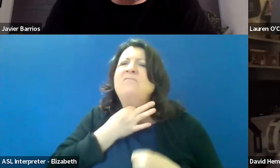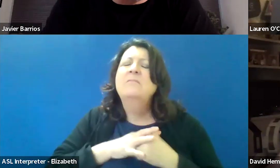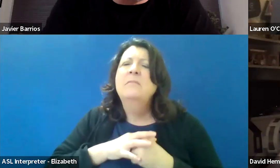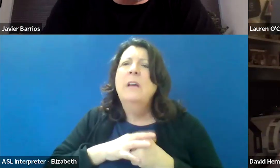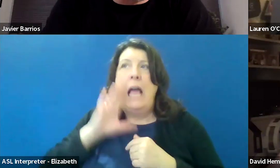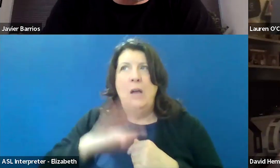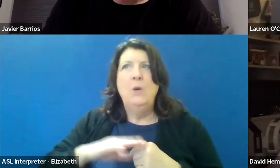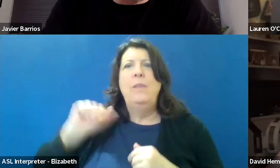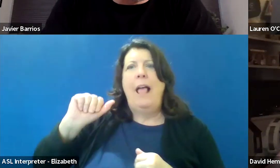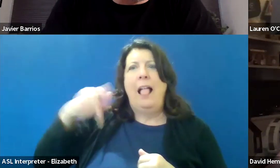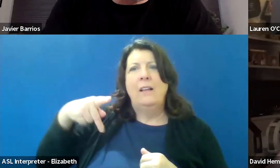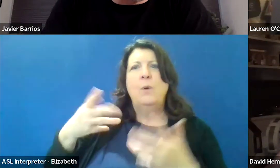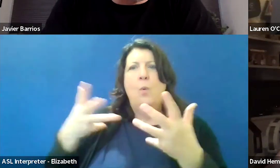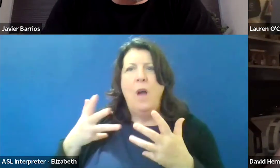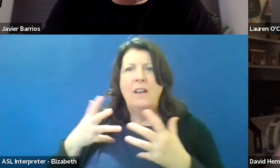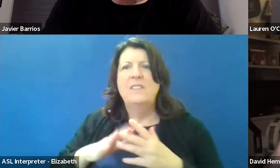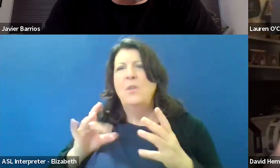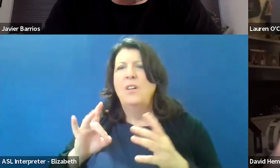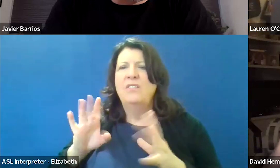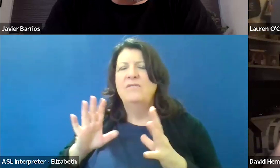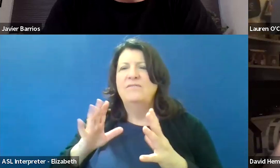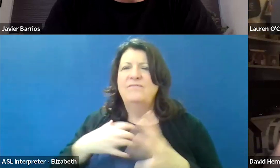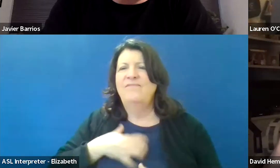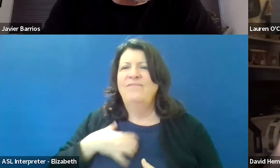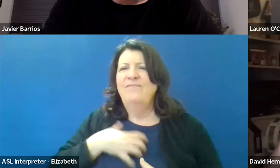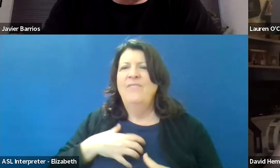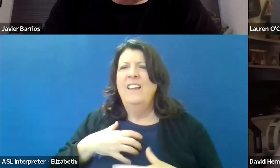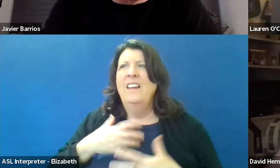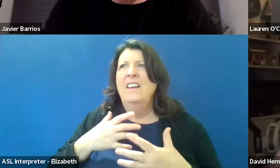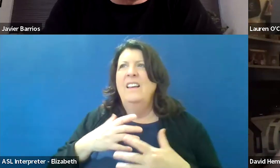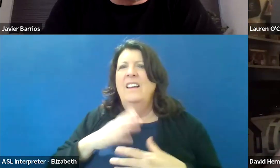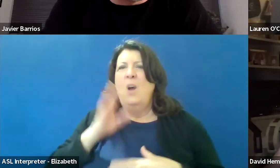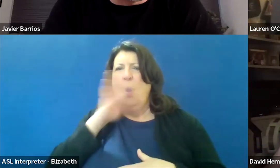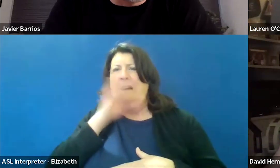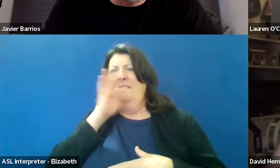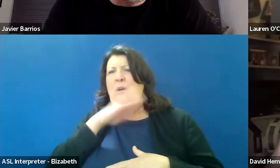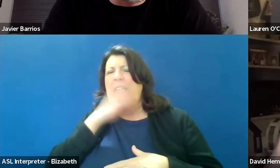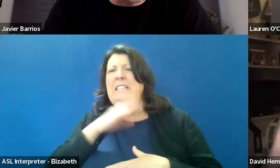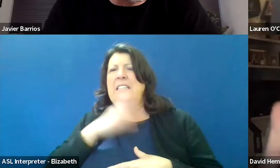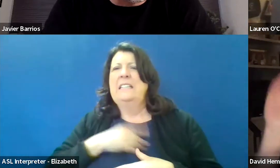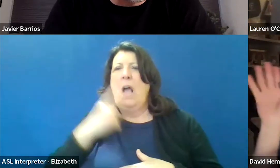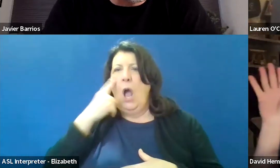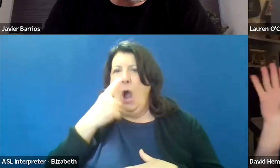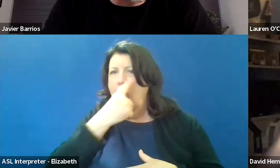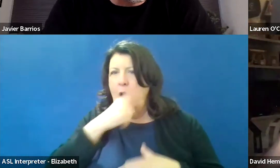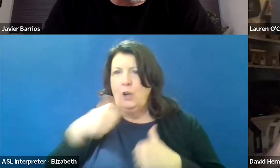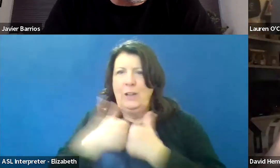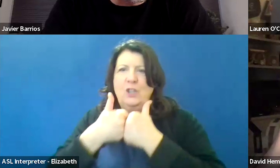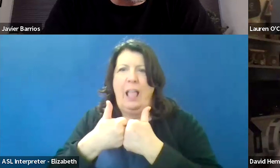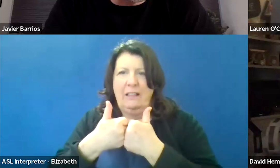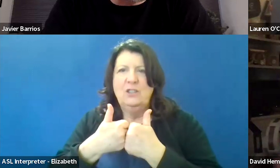like kind of odoriferous, ocularly challenged professor and kids, one of whom had this